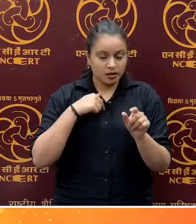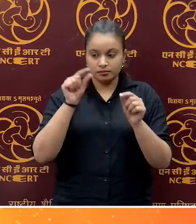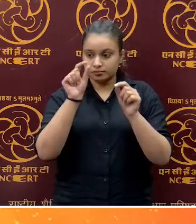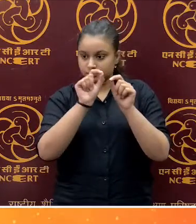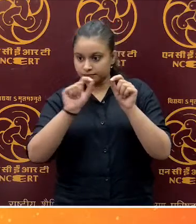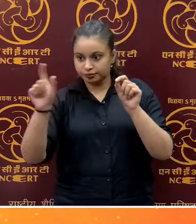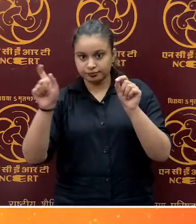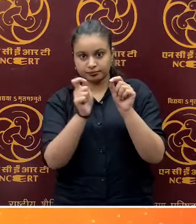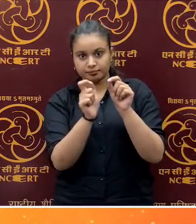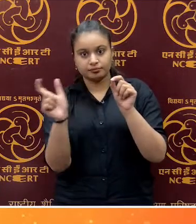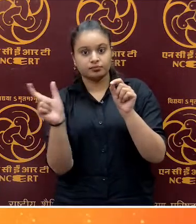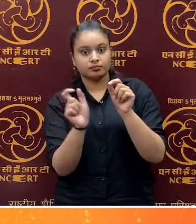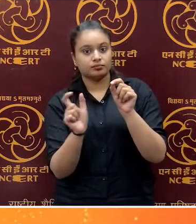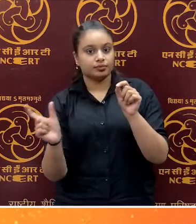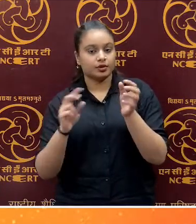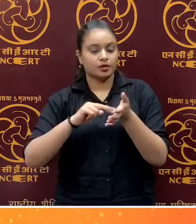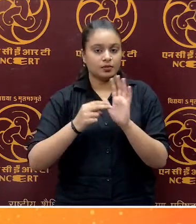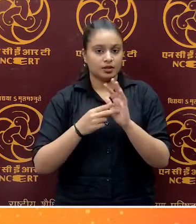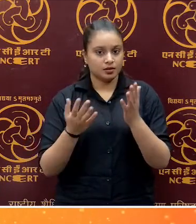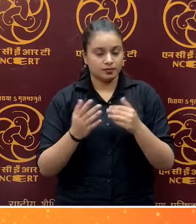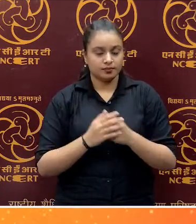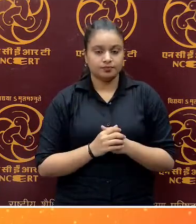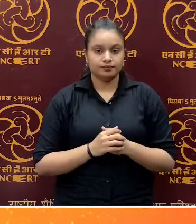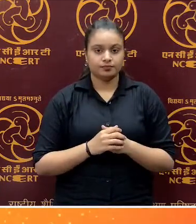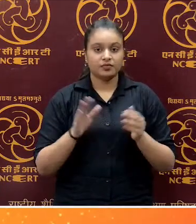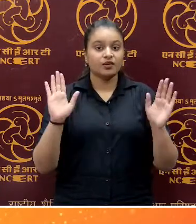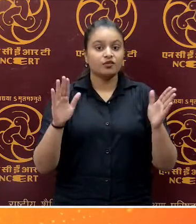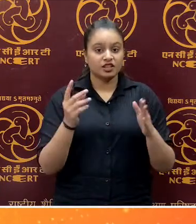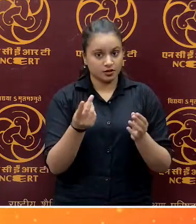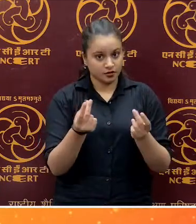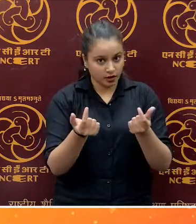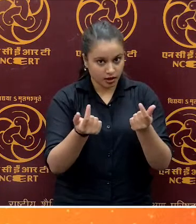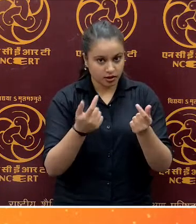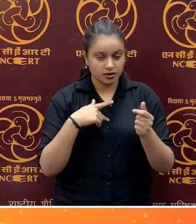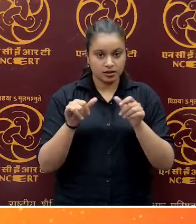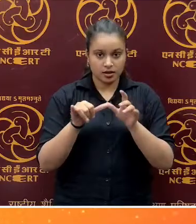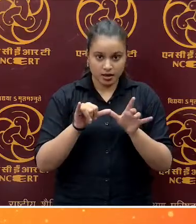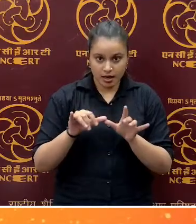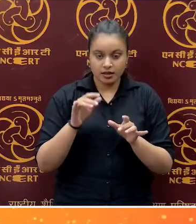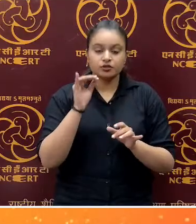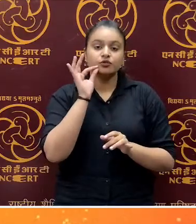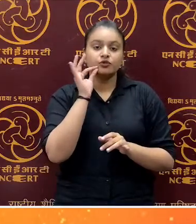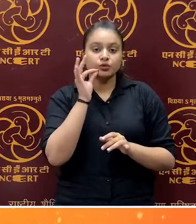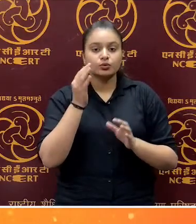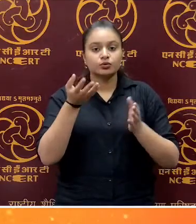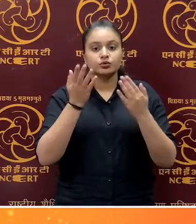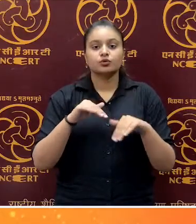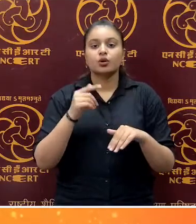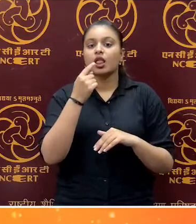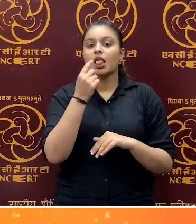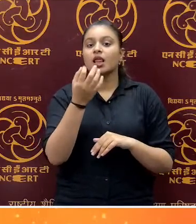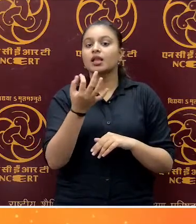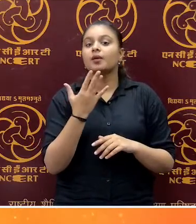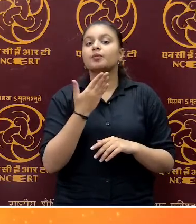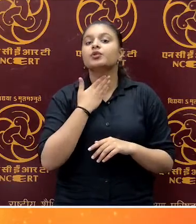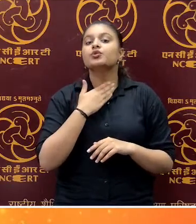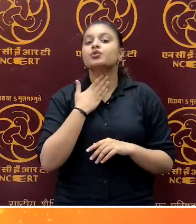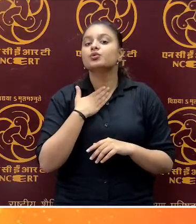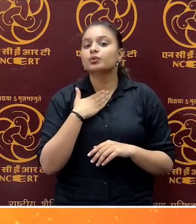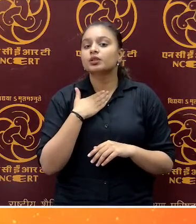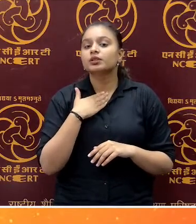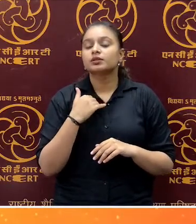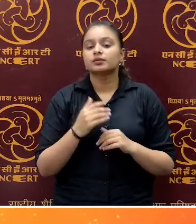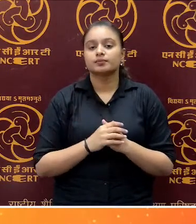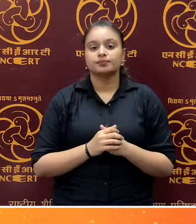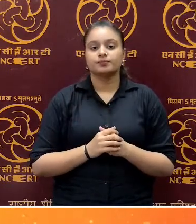some really great meanings. F for fast wings, L for lands on fruit and Y stands for yummy and sweet. Those fruits are yummy and sweet,